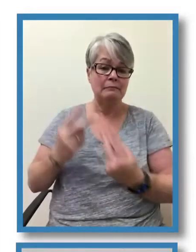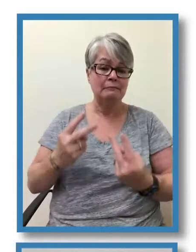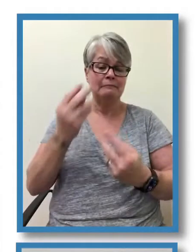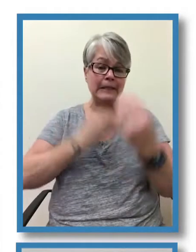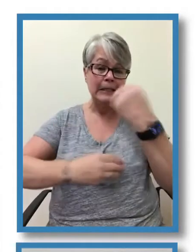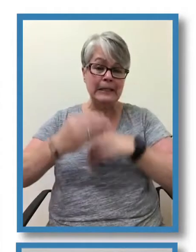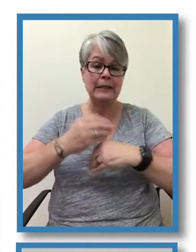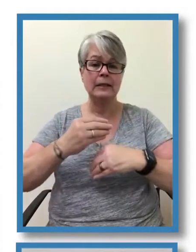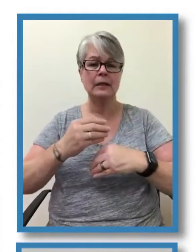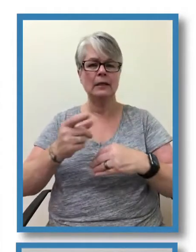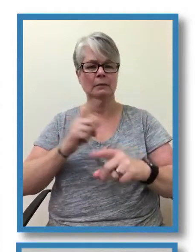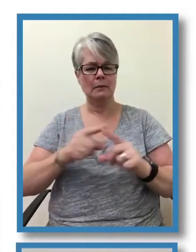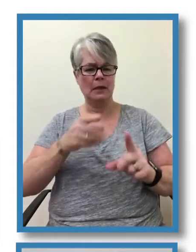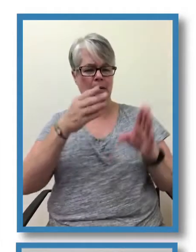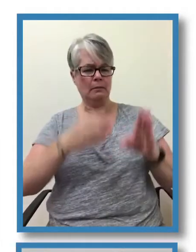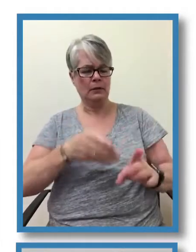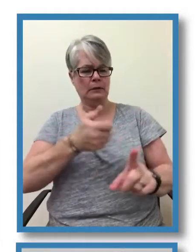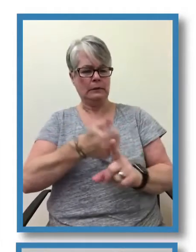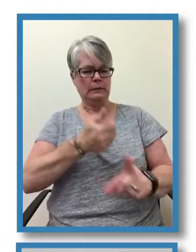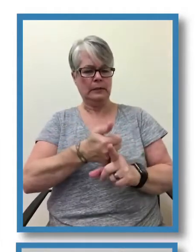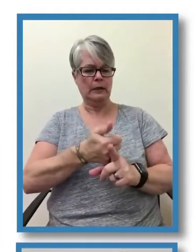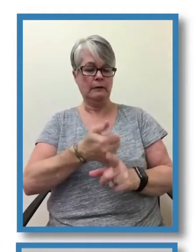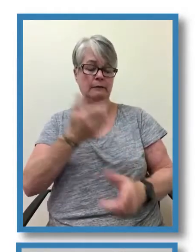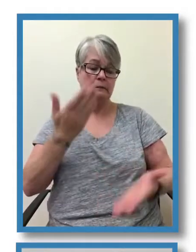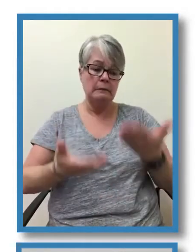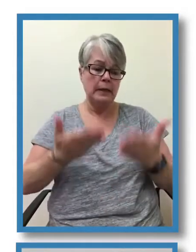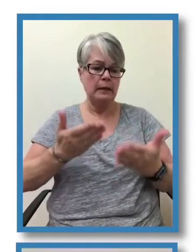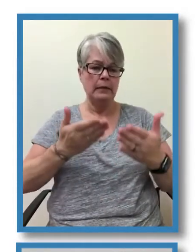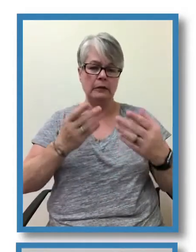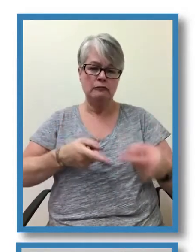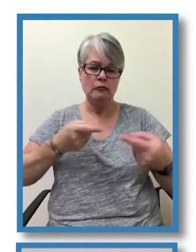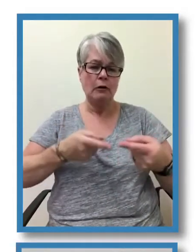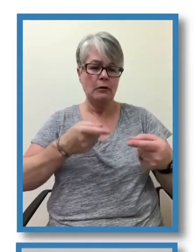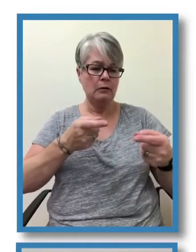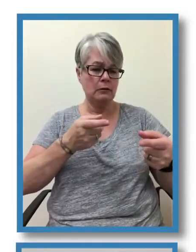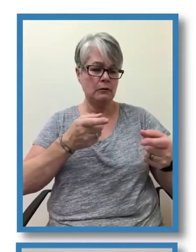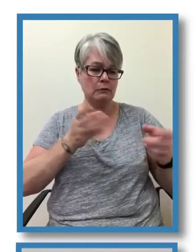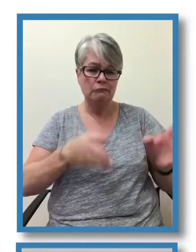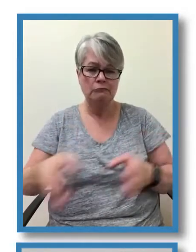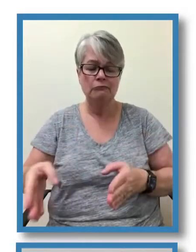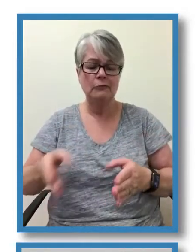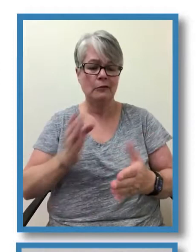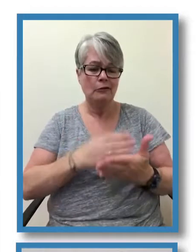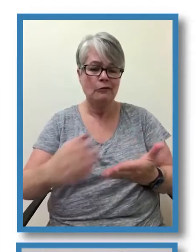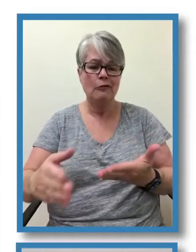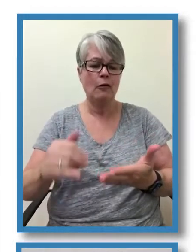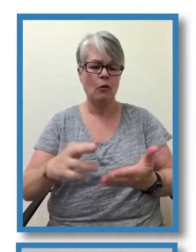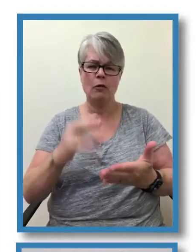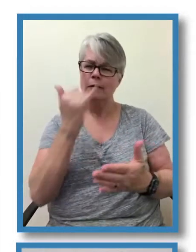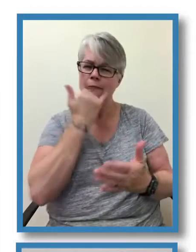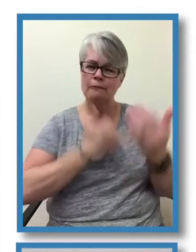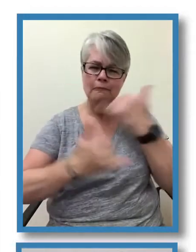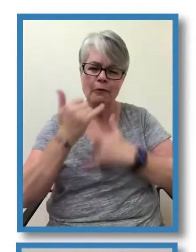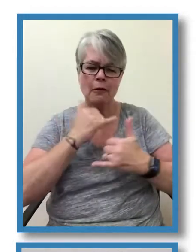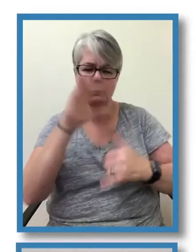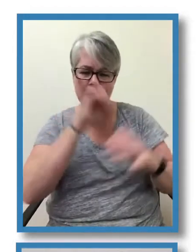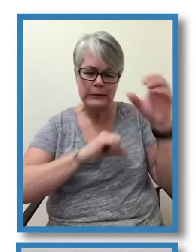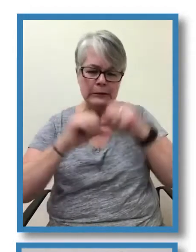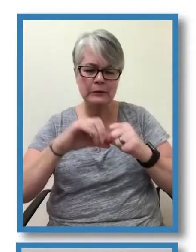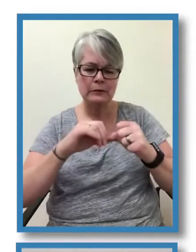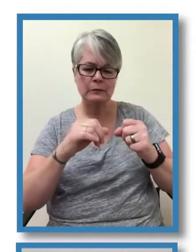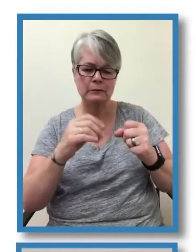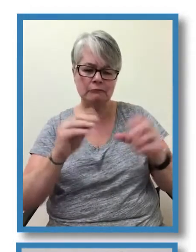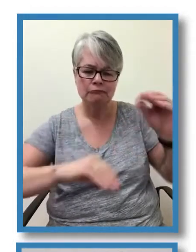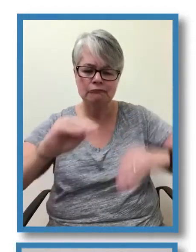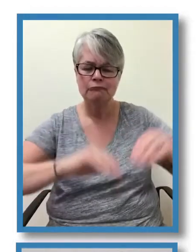be cooked. And so these may be some of the clues that family members may notice that things are actually changing. It could also be another member of the family